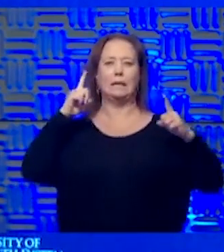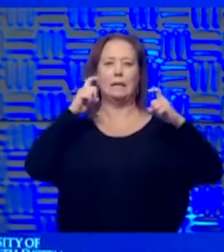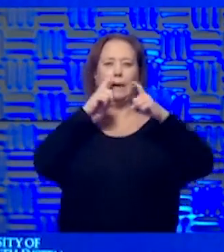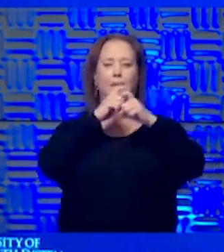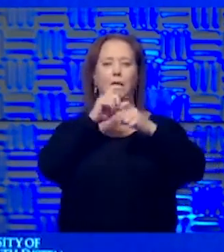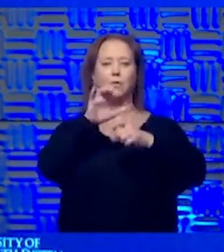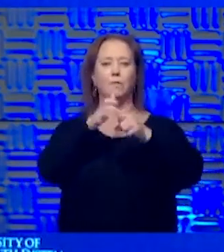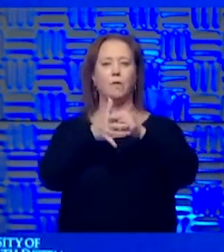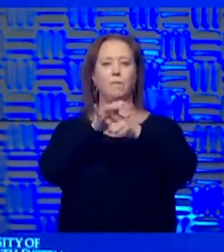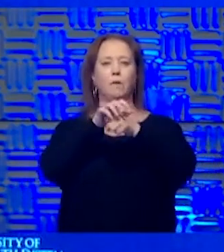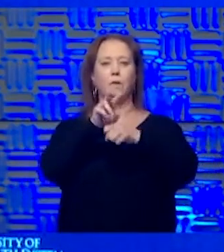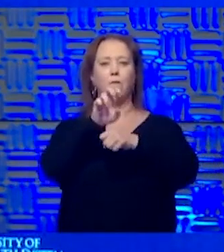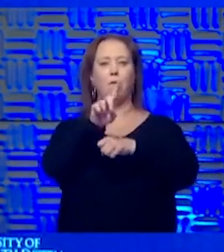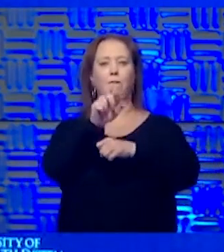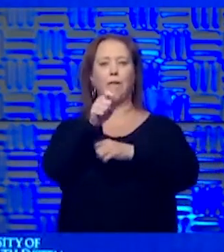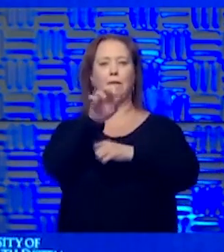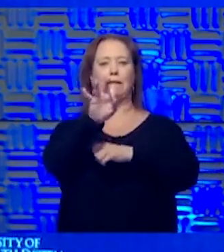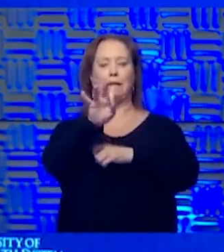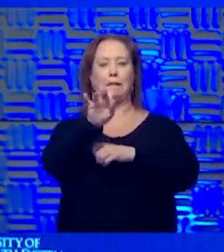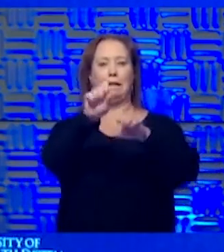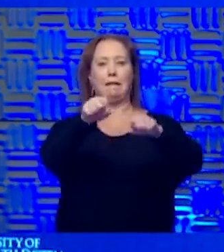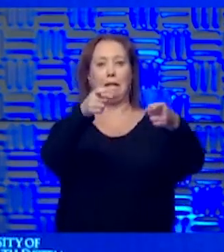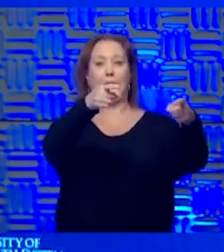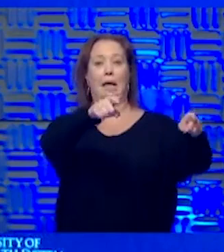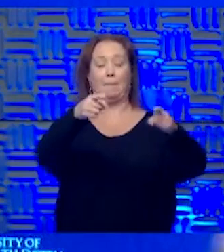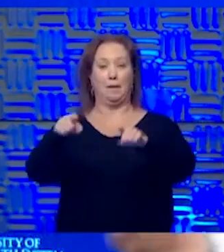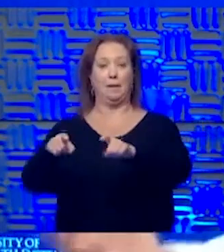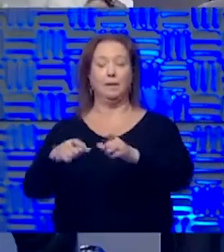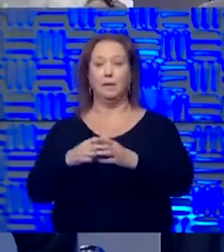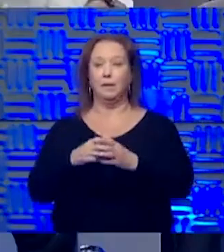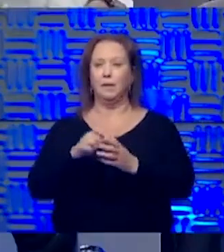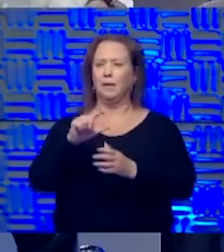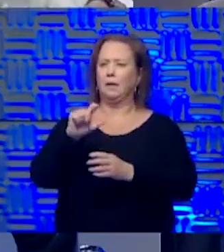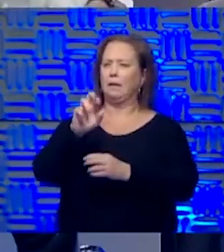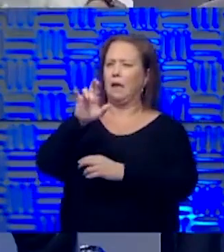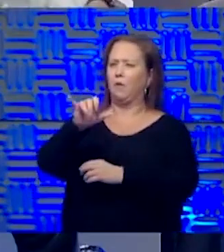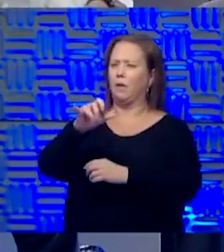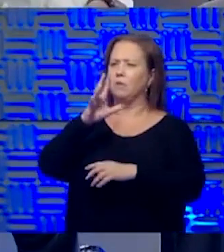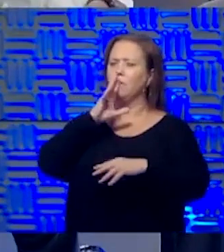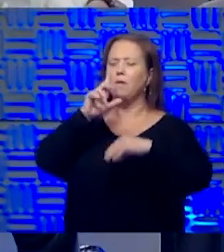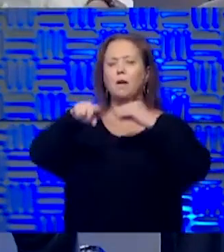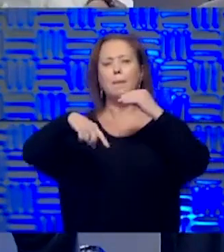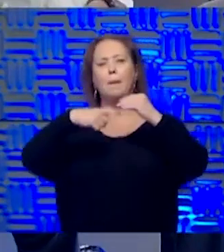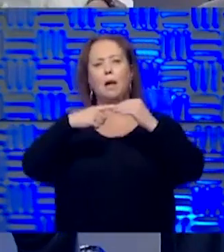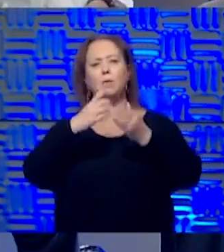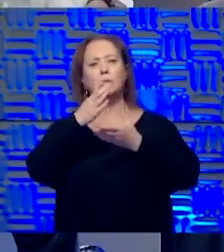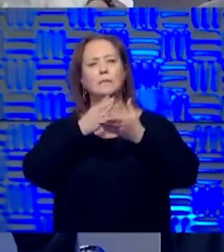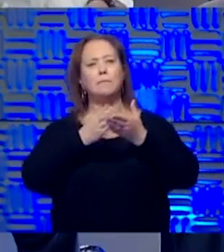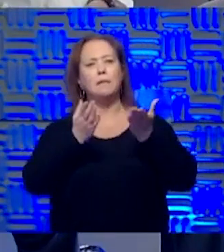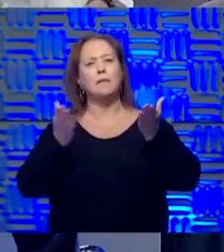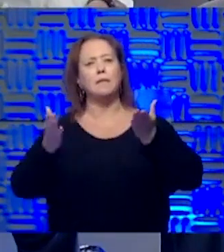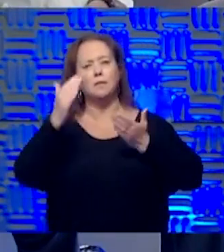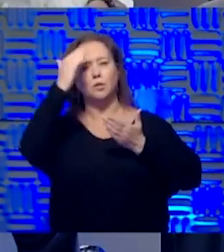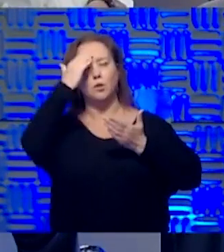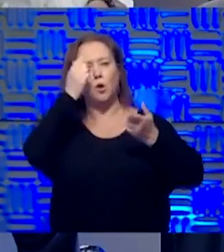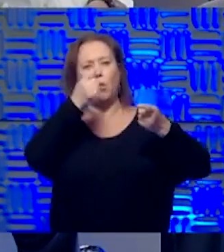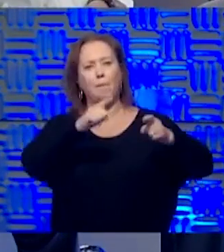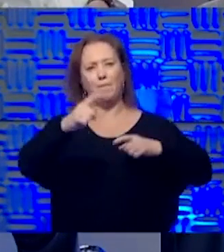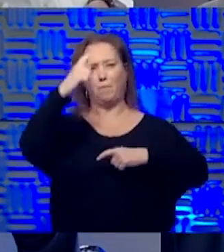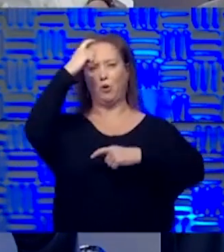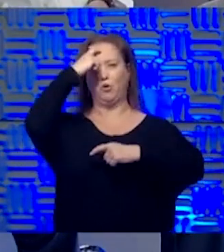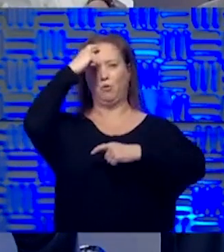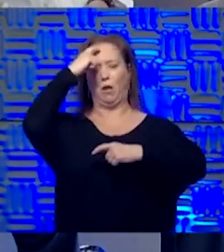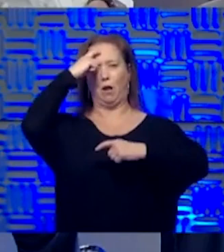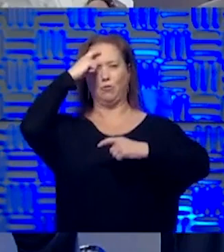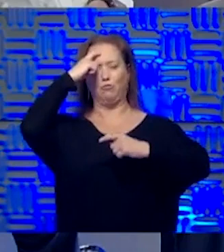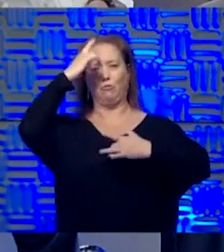from COVID-19 which can occur. And so Gary, talk to us a little bit about some of the things that are happening from a neurological